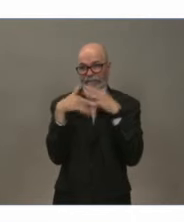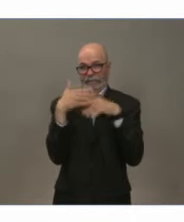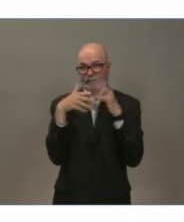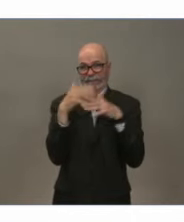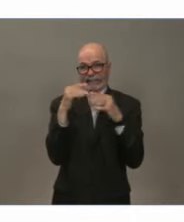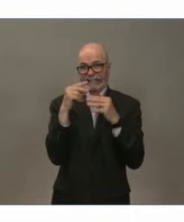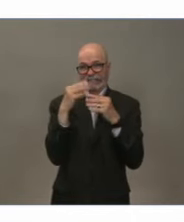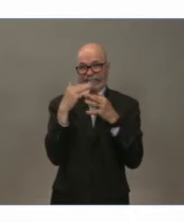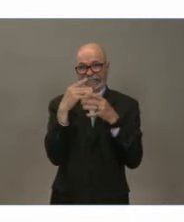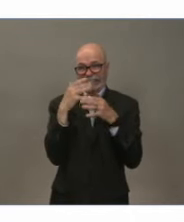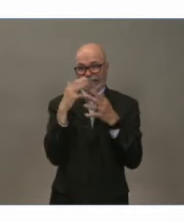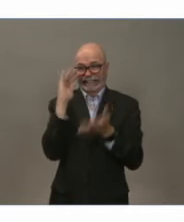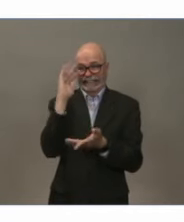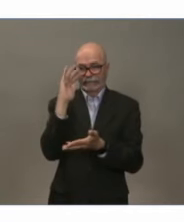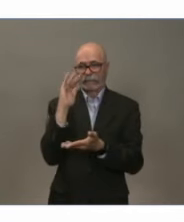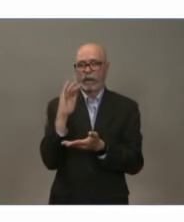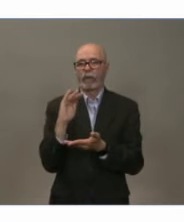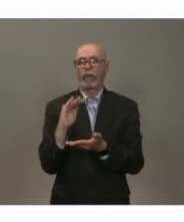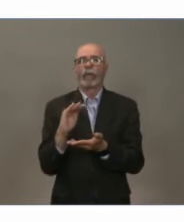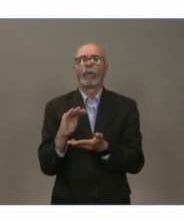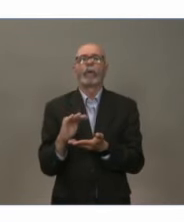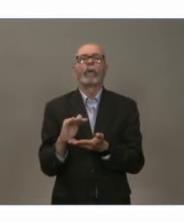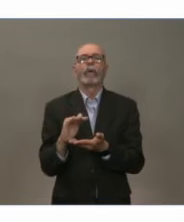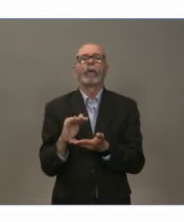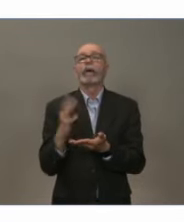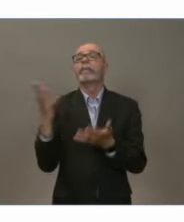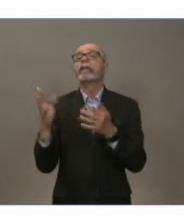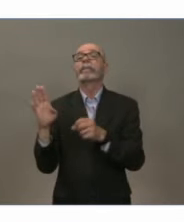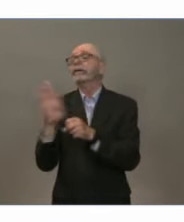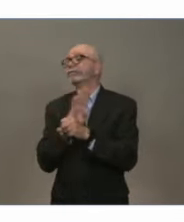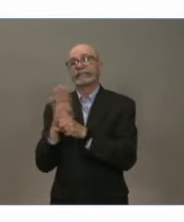our economy do we then open up slowly.